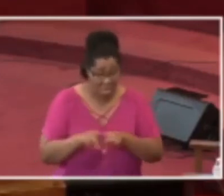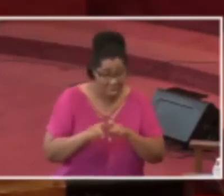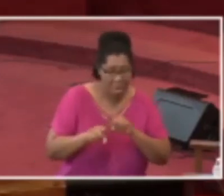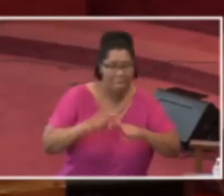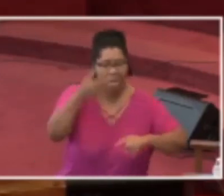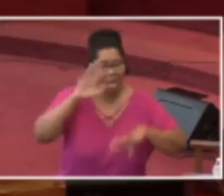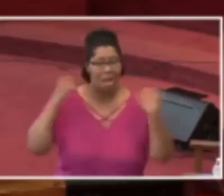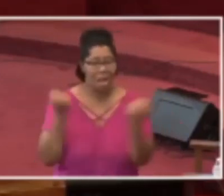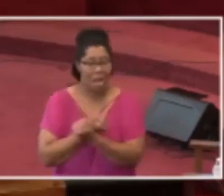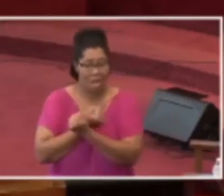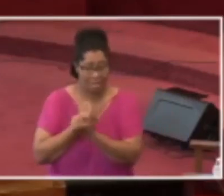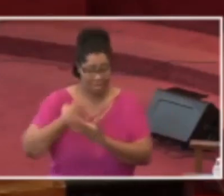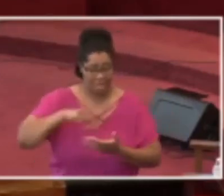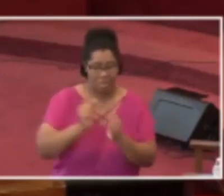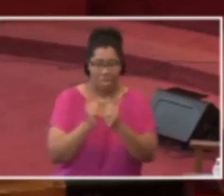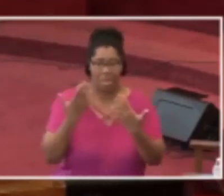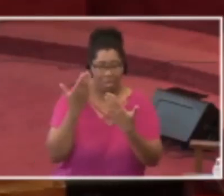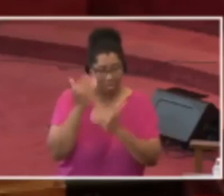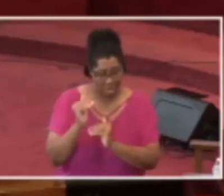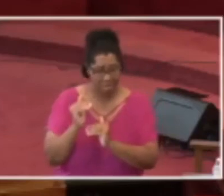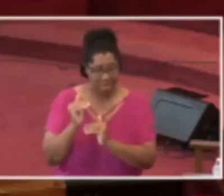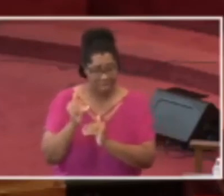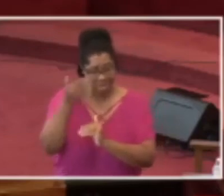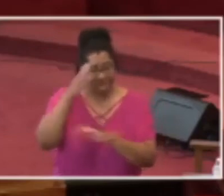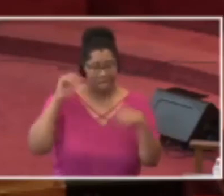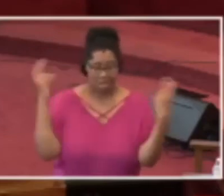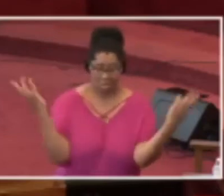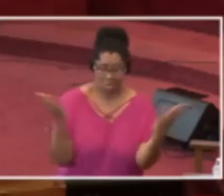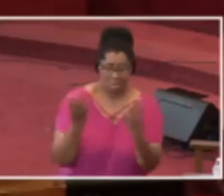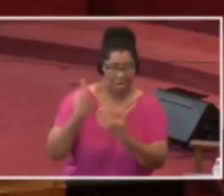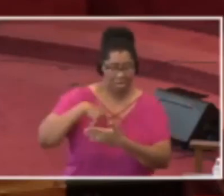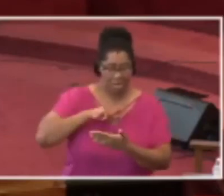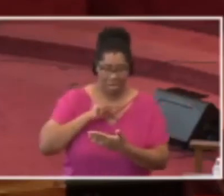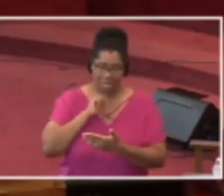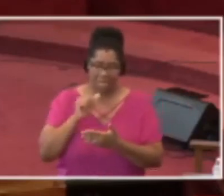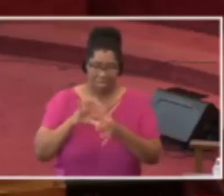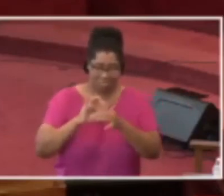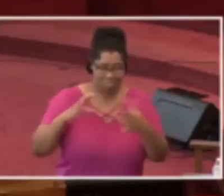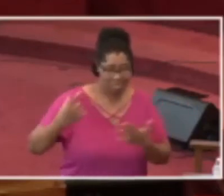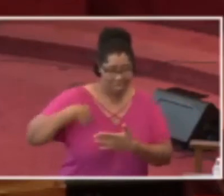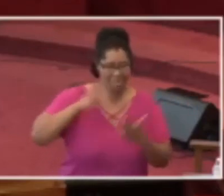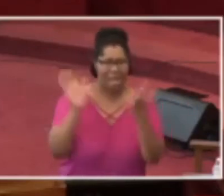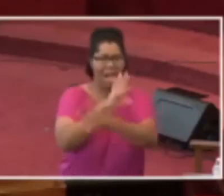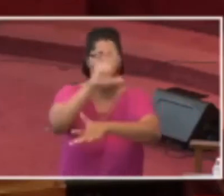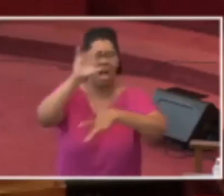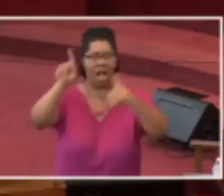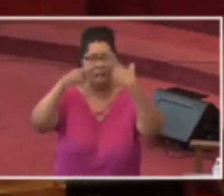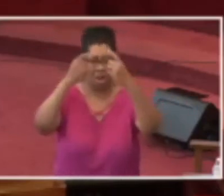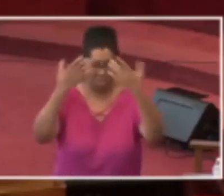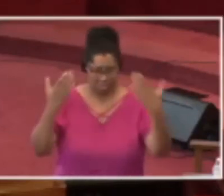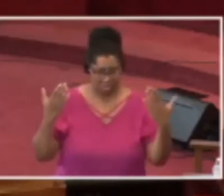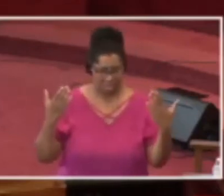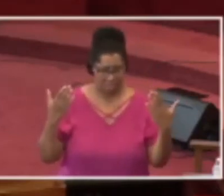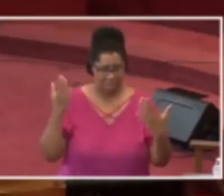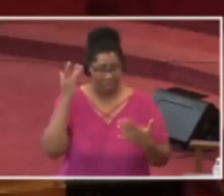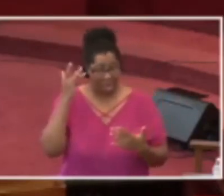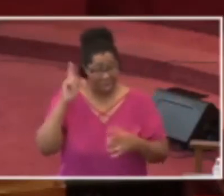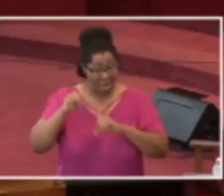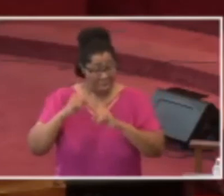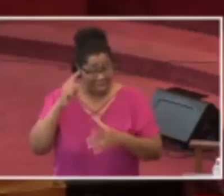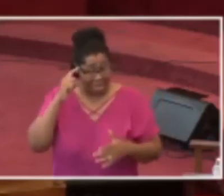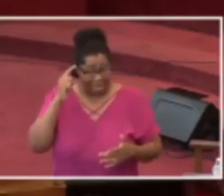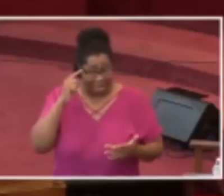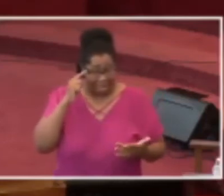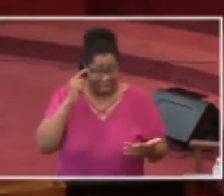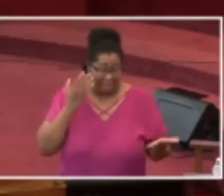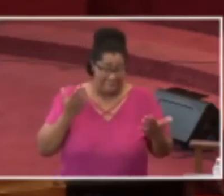us unconditionally, he hems us in and won't let us go. Hallelujah. Because even when we think we want